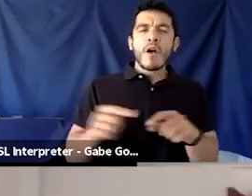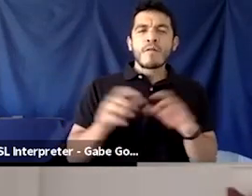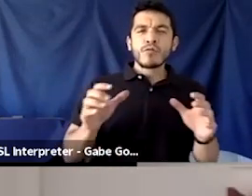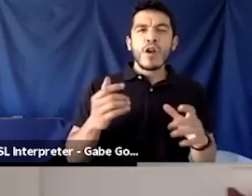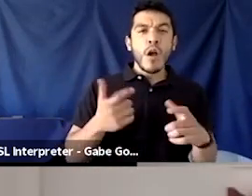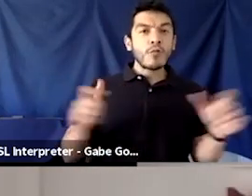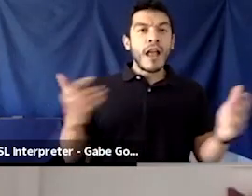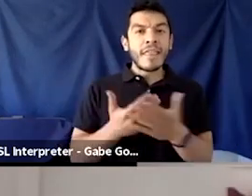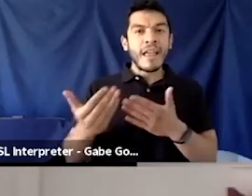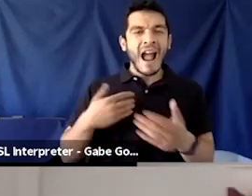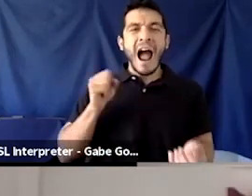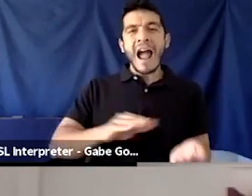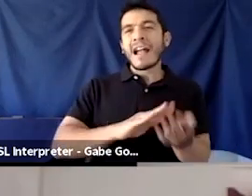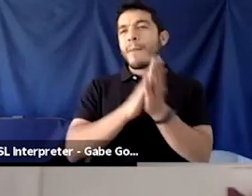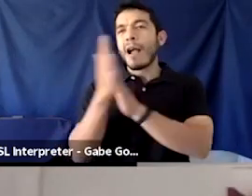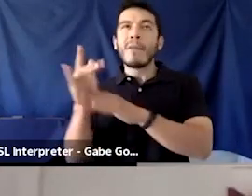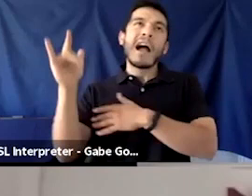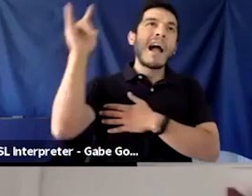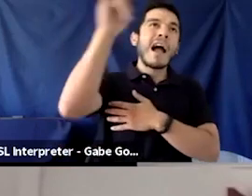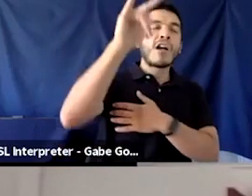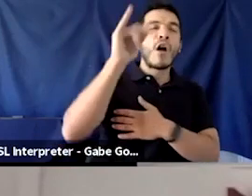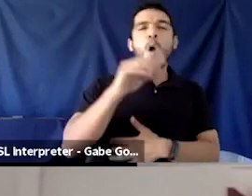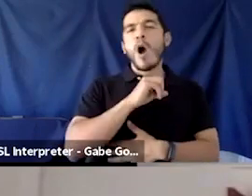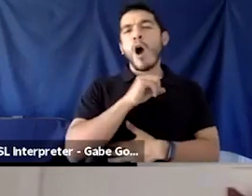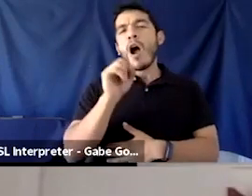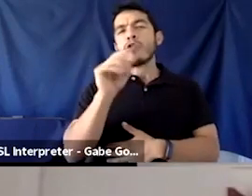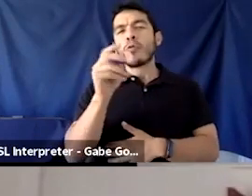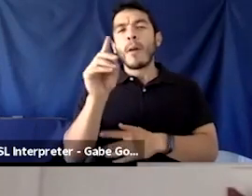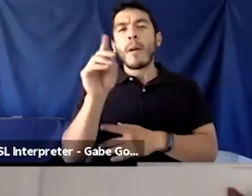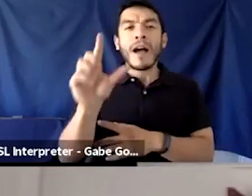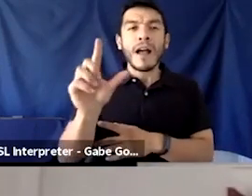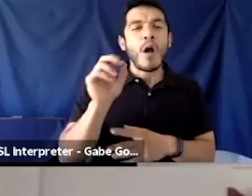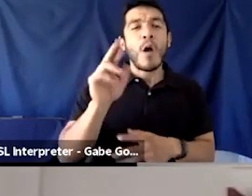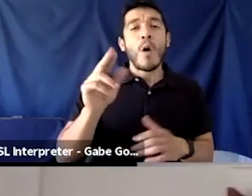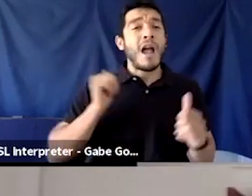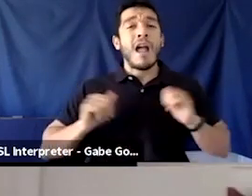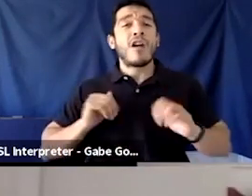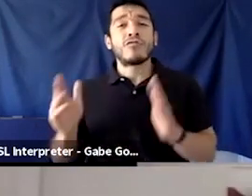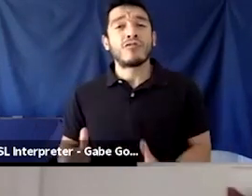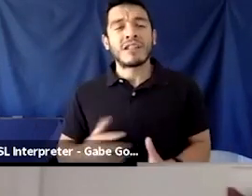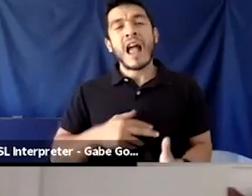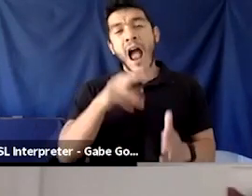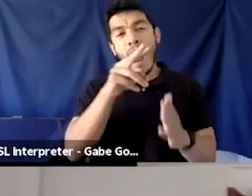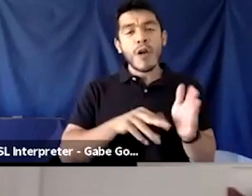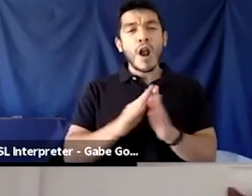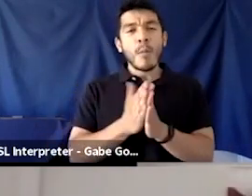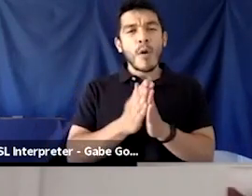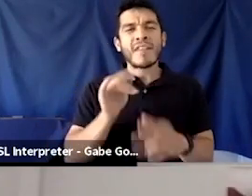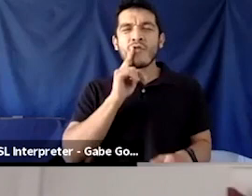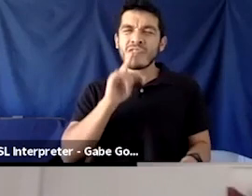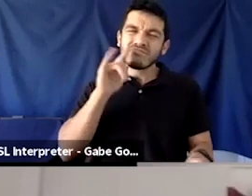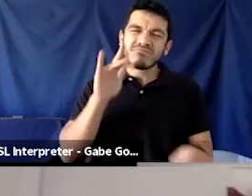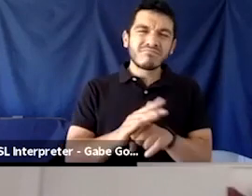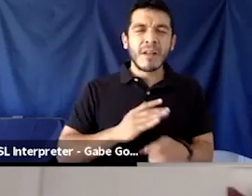be an astronaut, a supermodel, an actress, whatever I wanted to be, because I had read books that had affirmed my identity and kind of pushed me